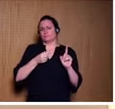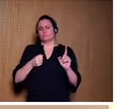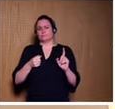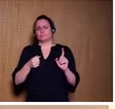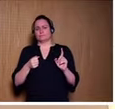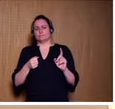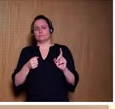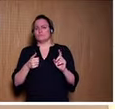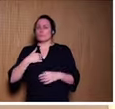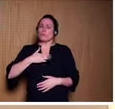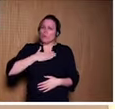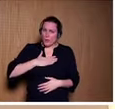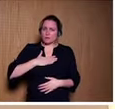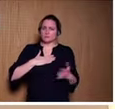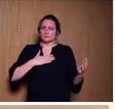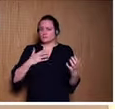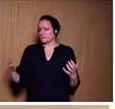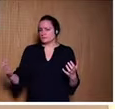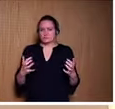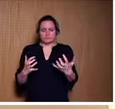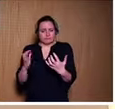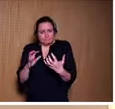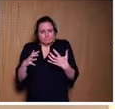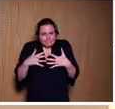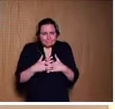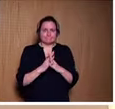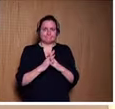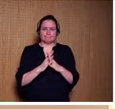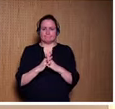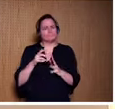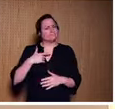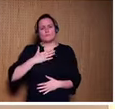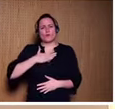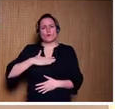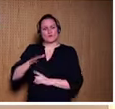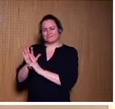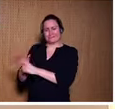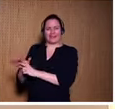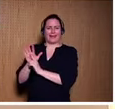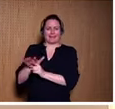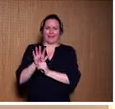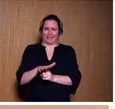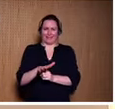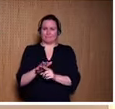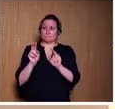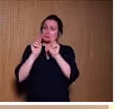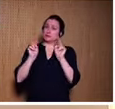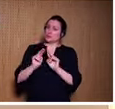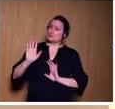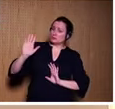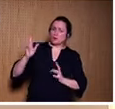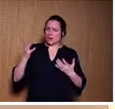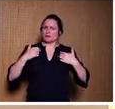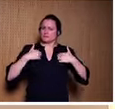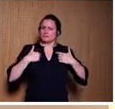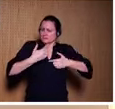drive deeper divisions and to undermine international norms and the rule of law. And that's really